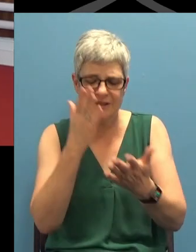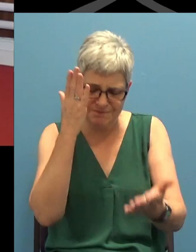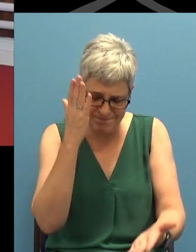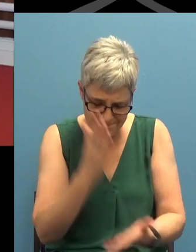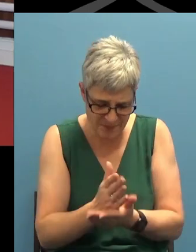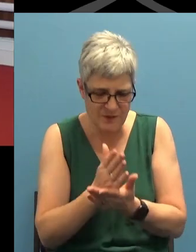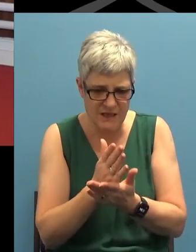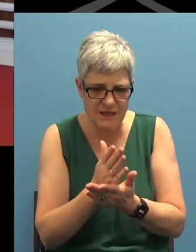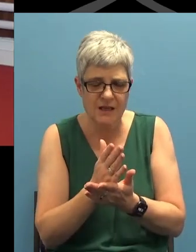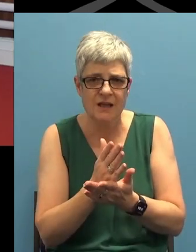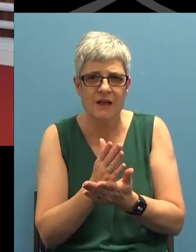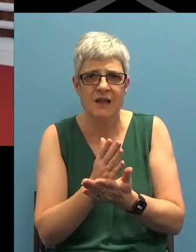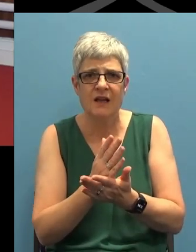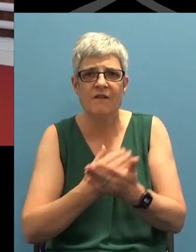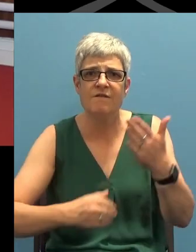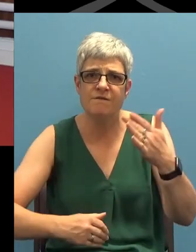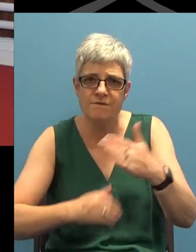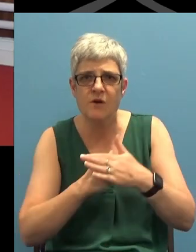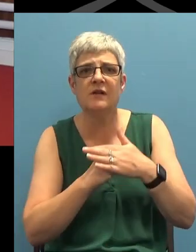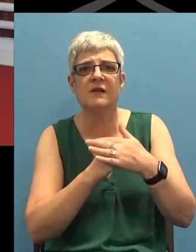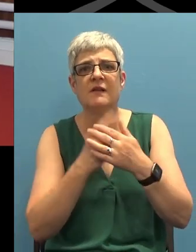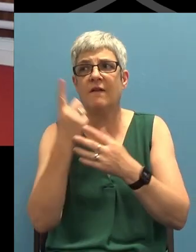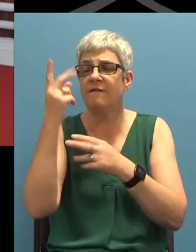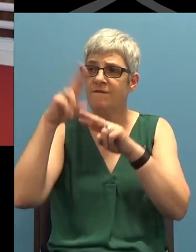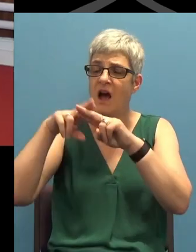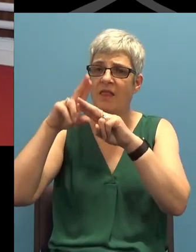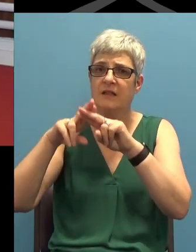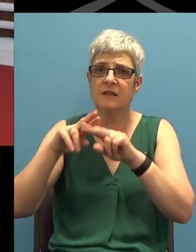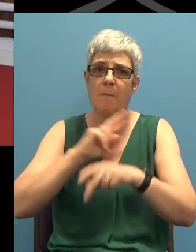in fulfilling the Father's purposes?